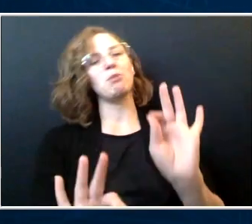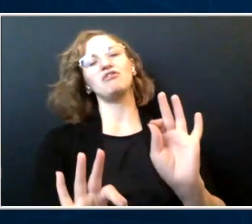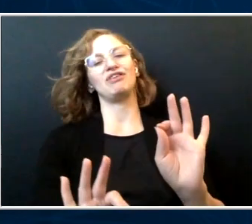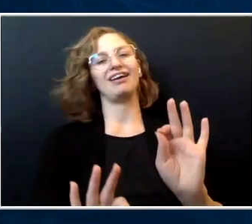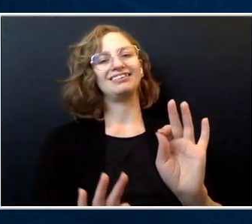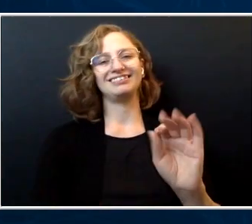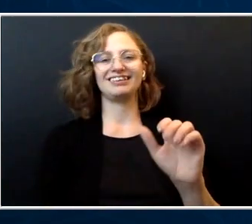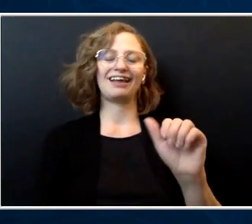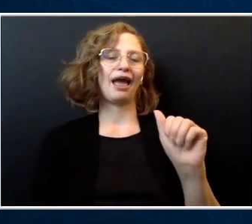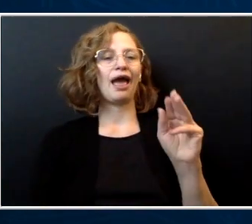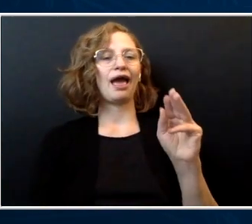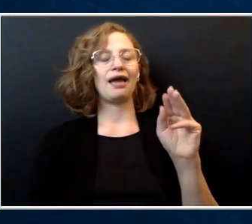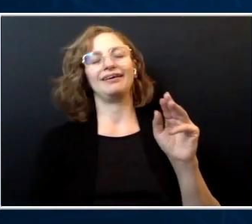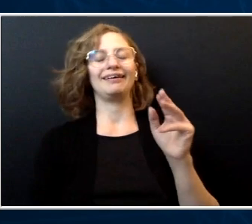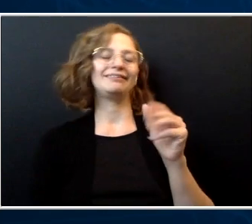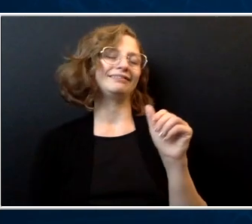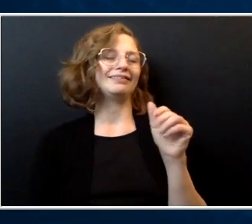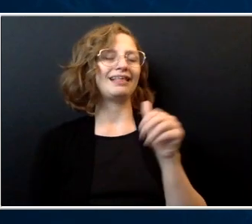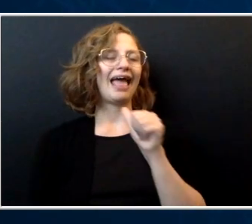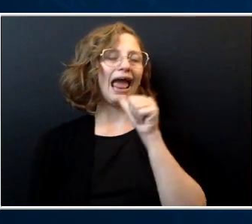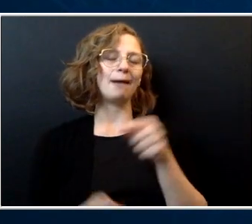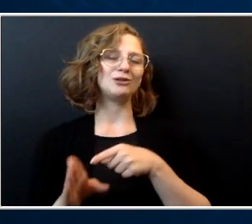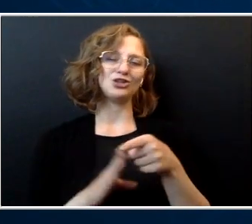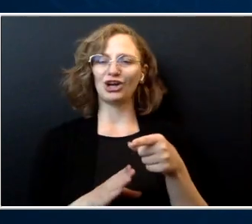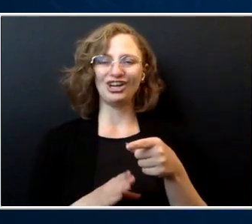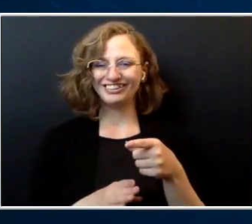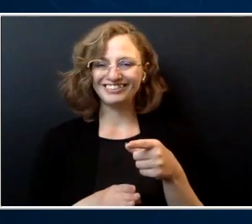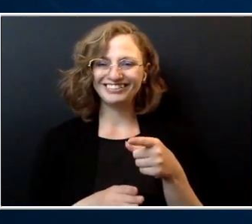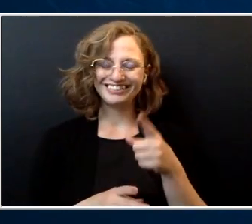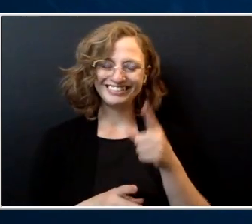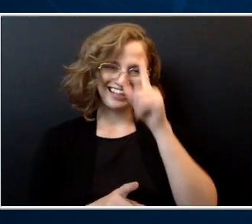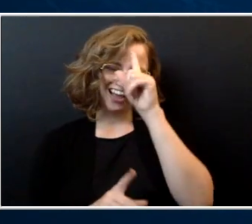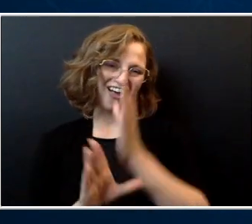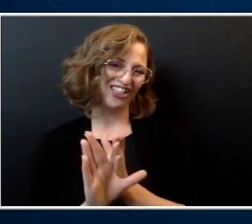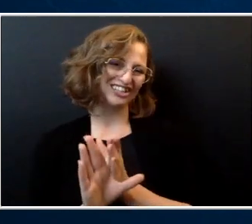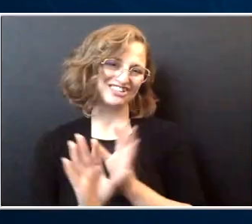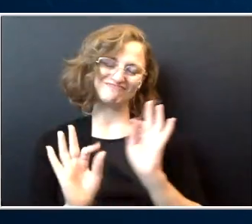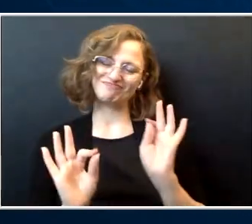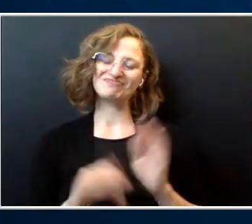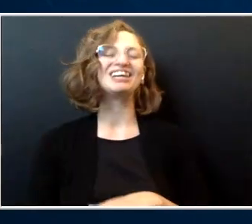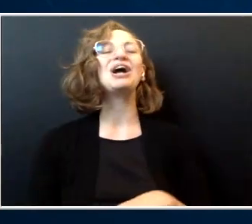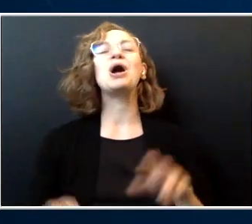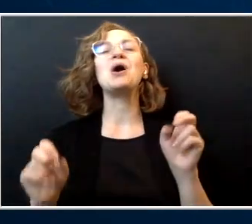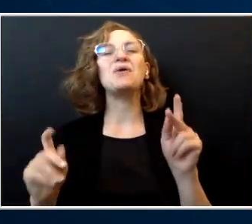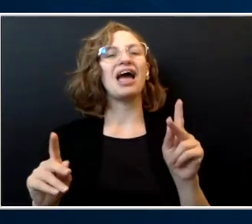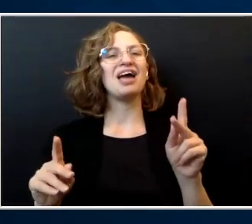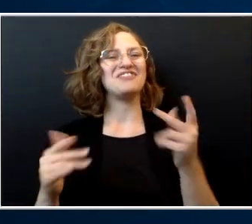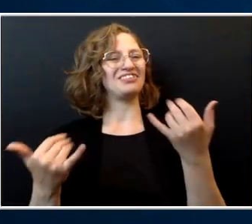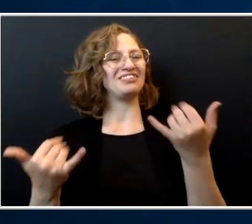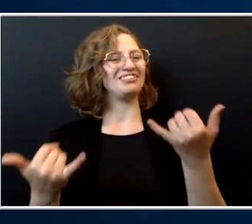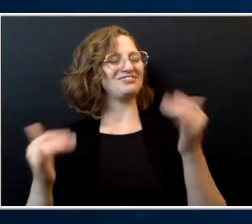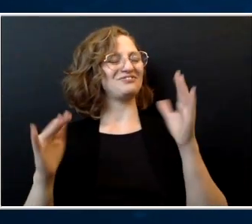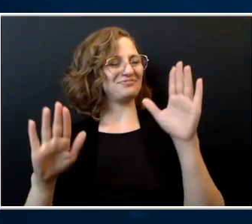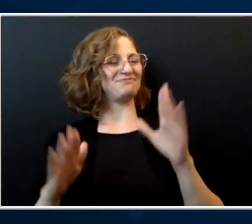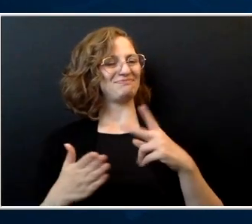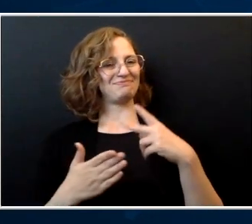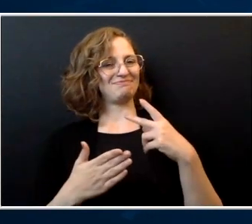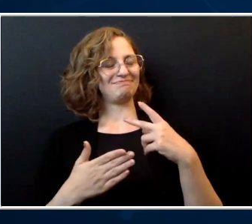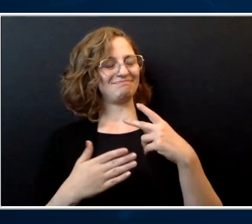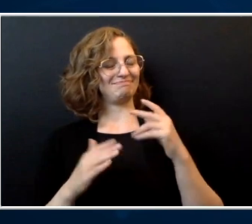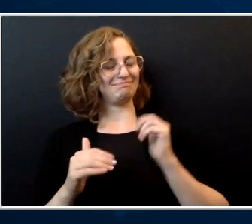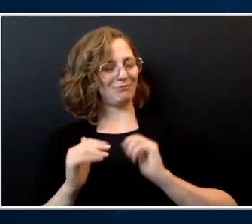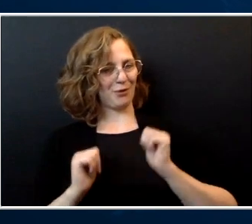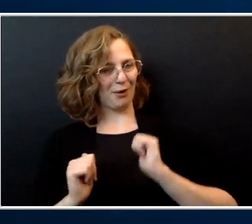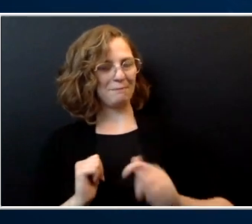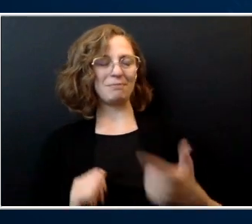psychology front. Doing great. All right. Well, this has been a great program, and I've loved our discussion today. I